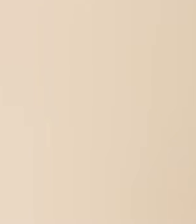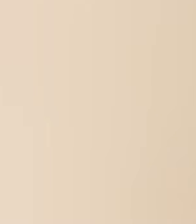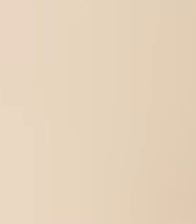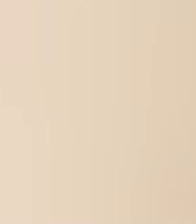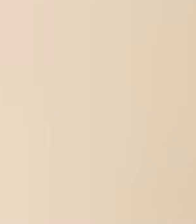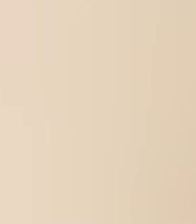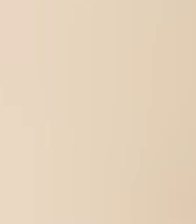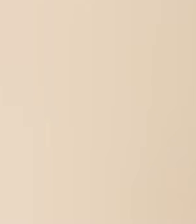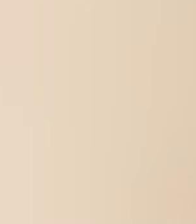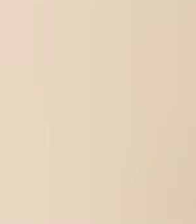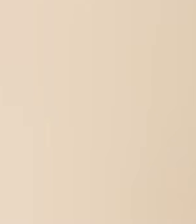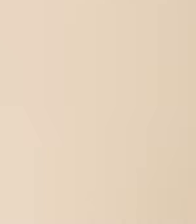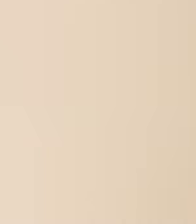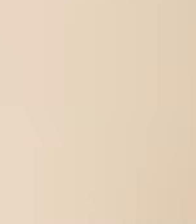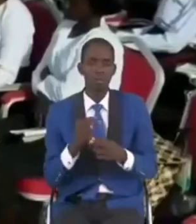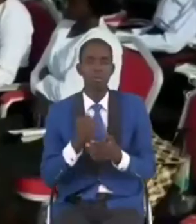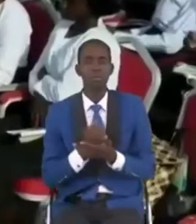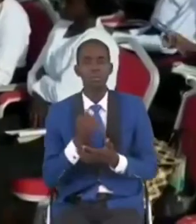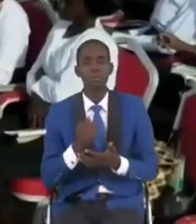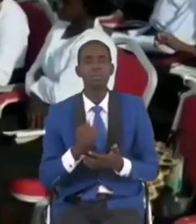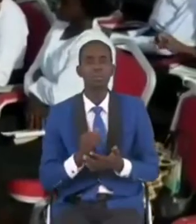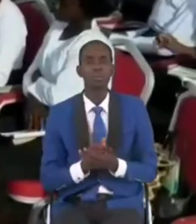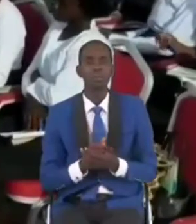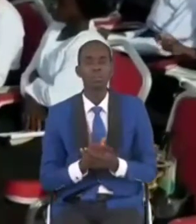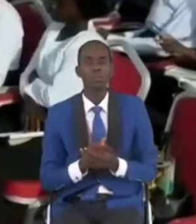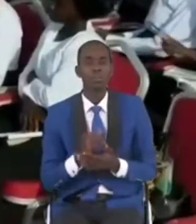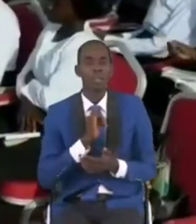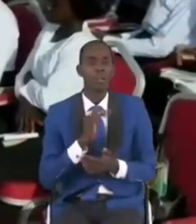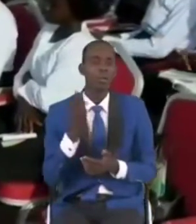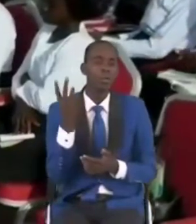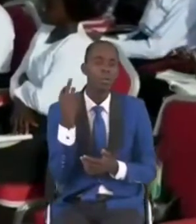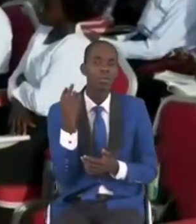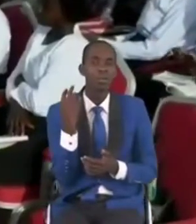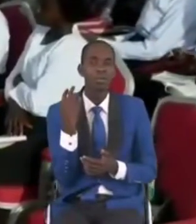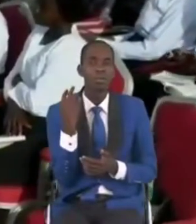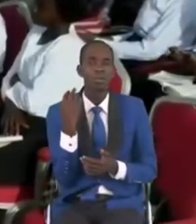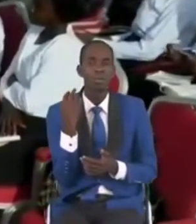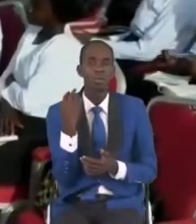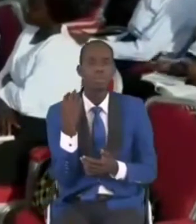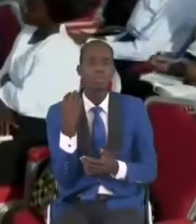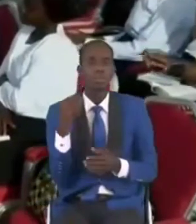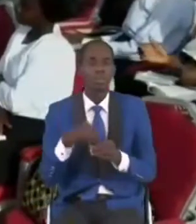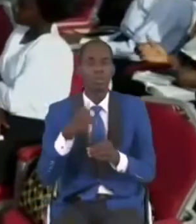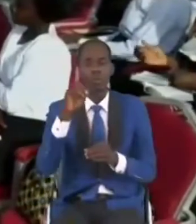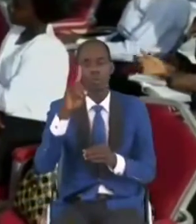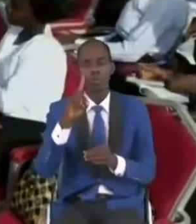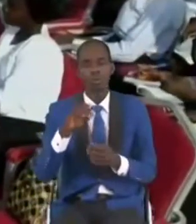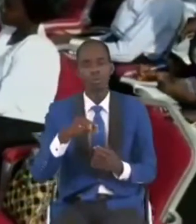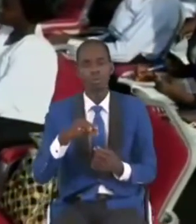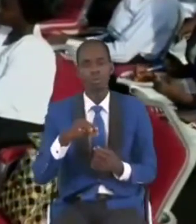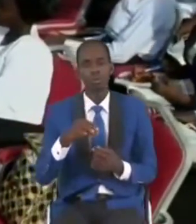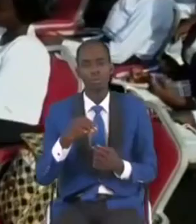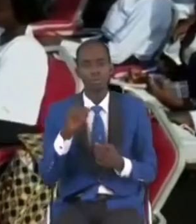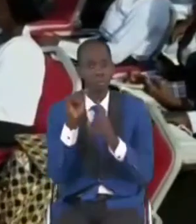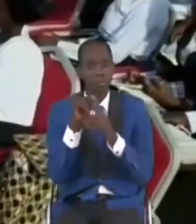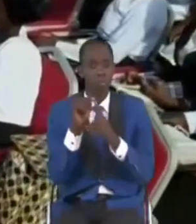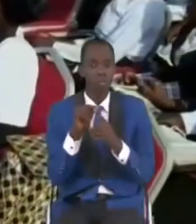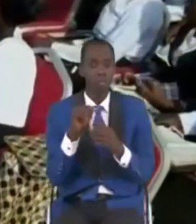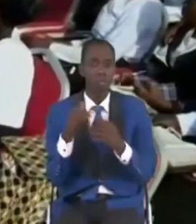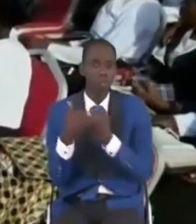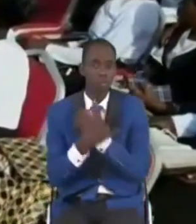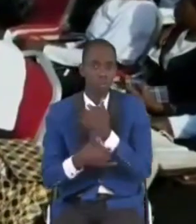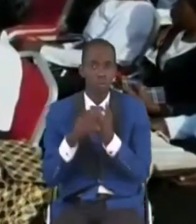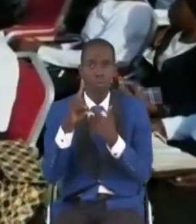Bye-bye, and remain blessed. I was a particular country. In this particular